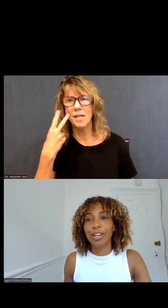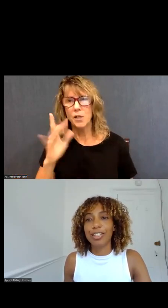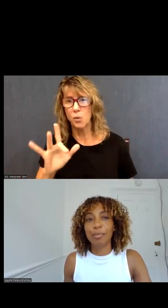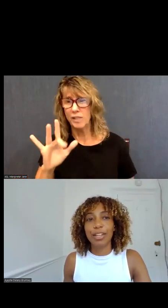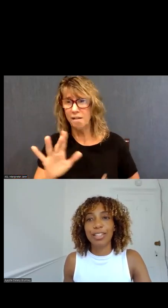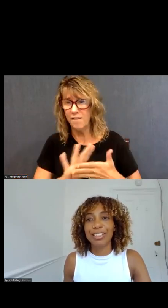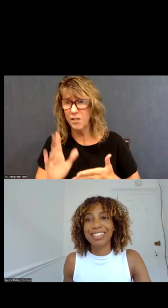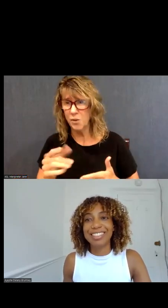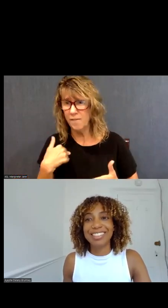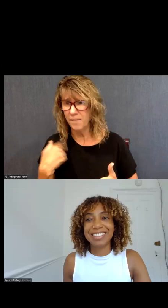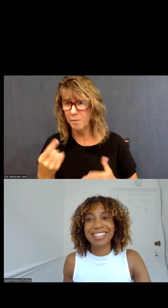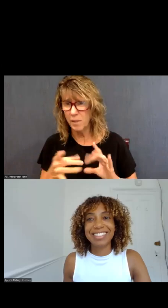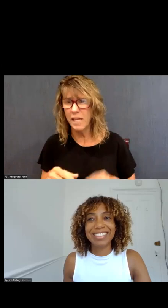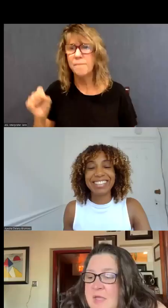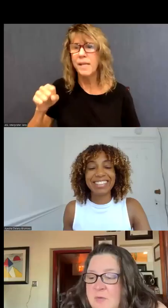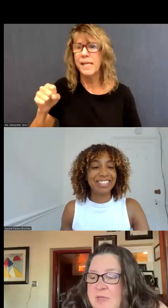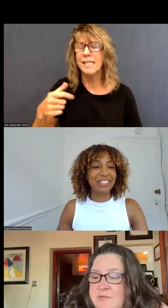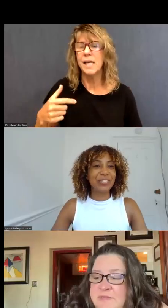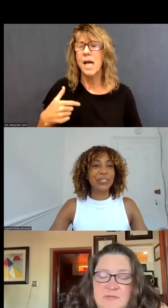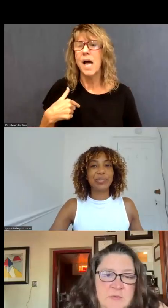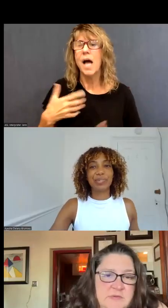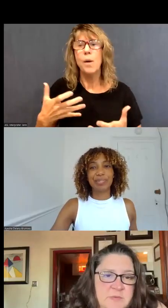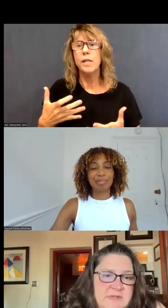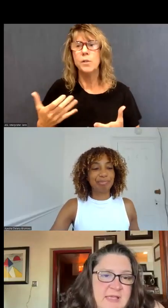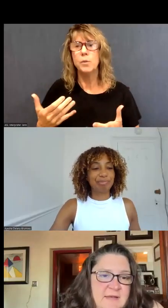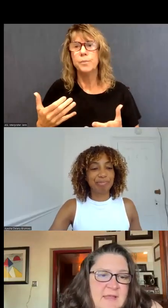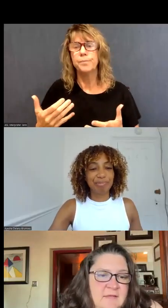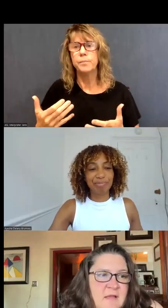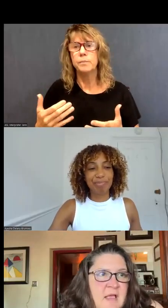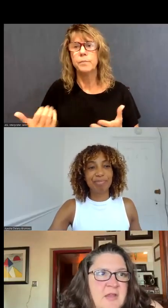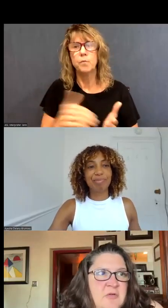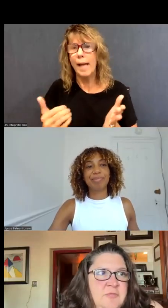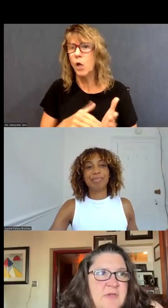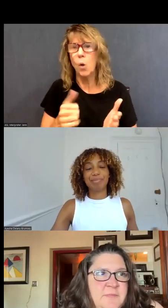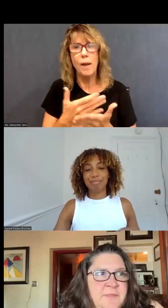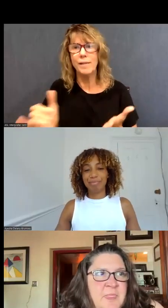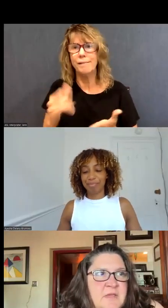you want to jump in? Oh, yeah, and just echoing everything that was said, and